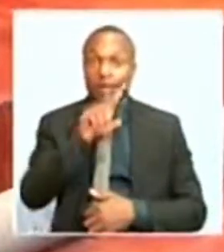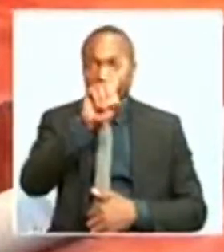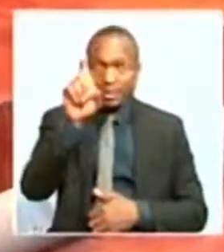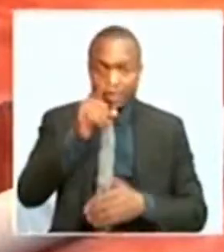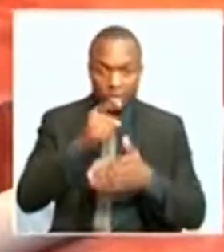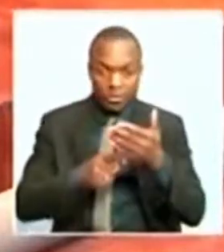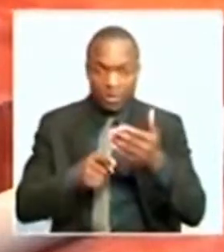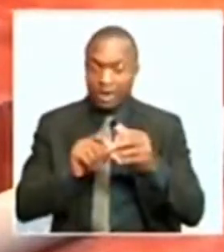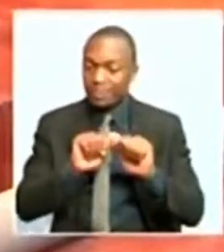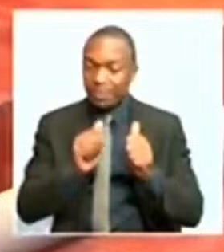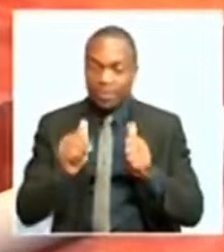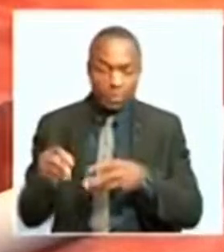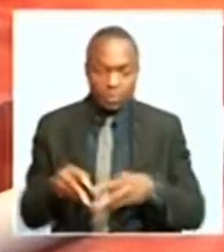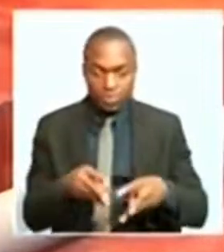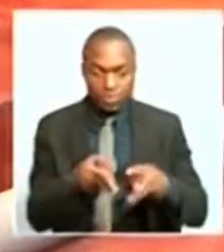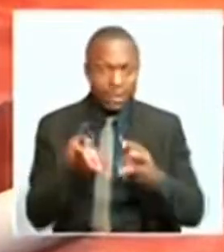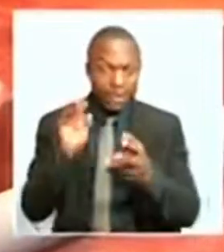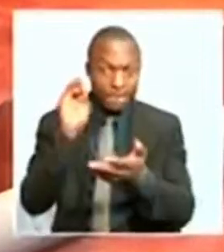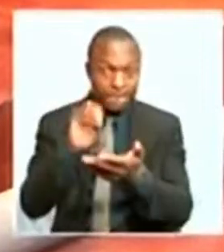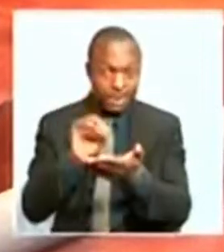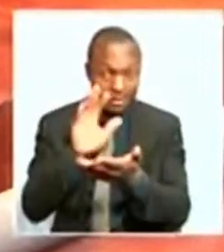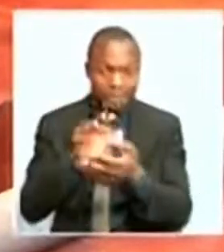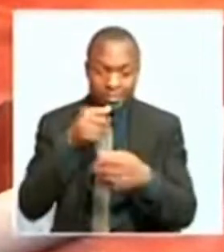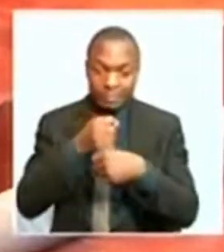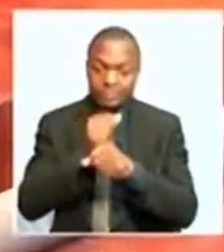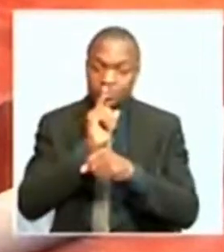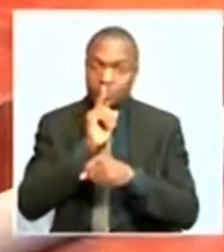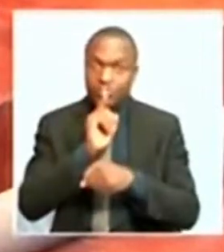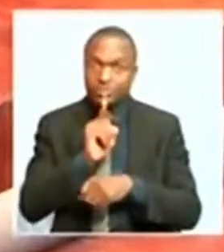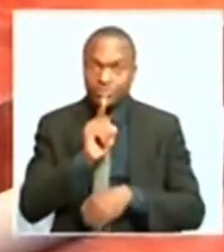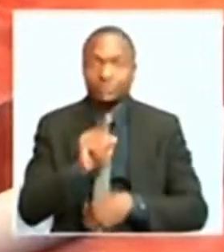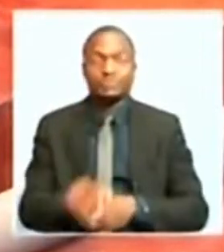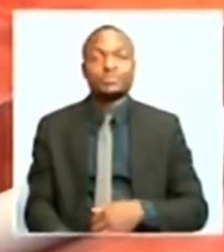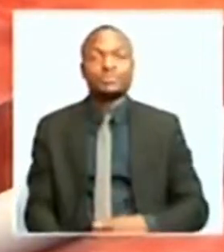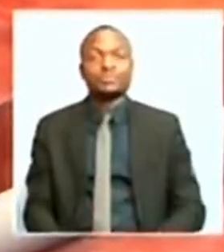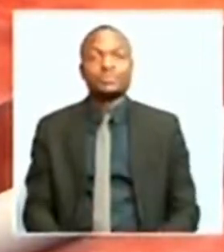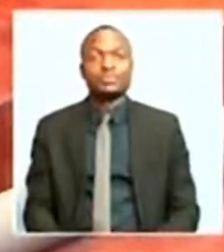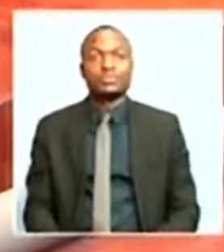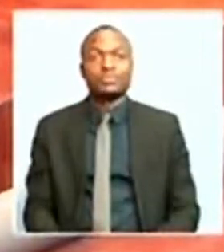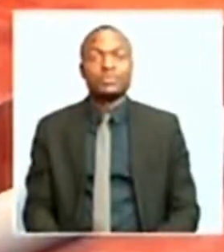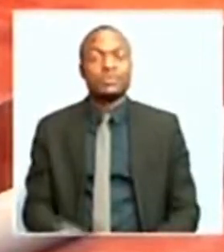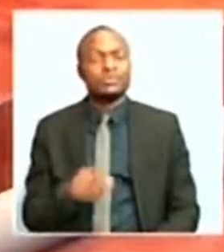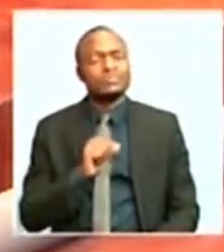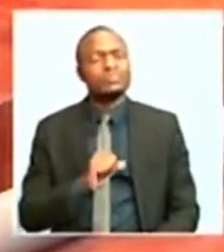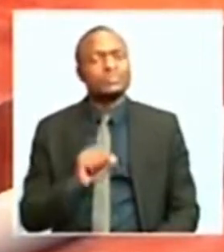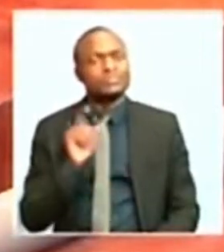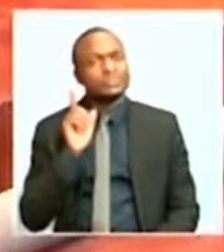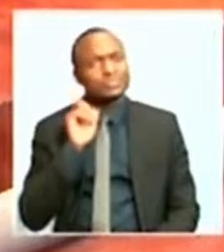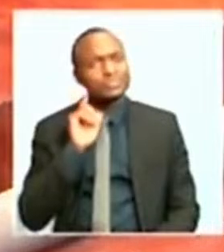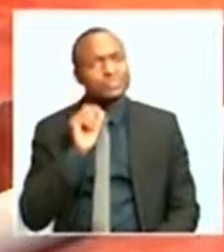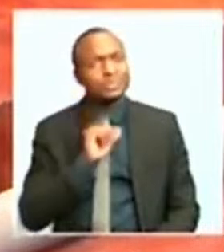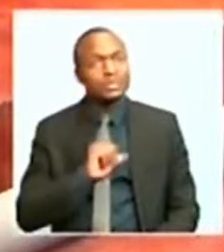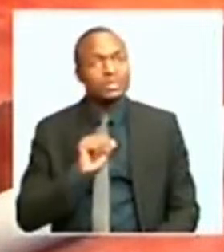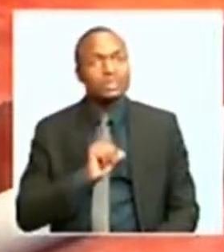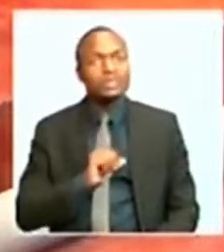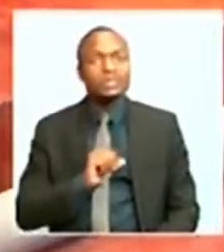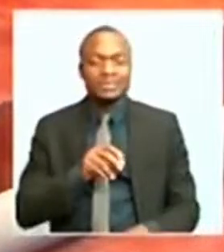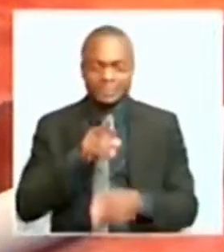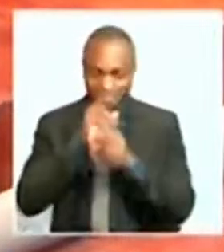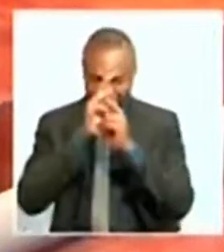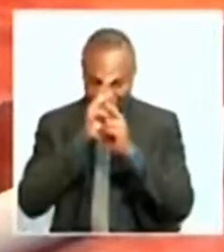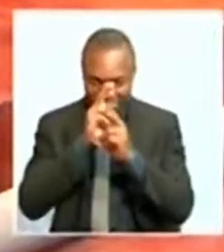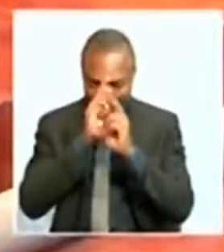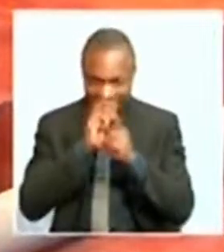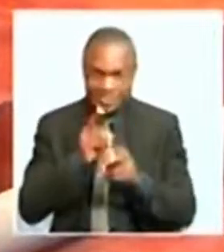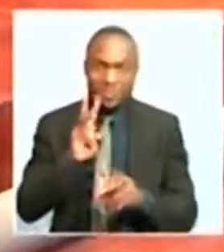put in place to ensure that we address... Pardon? Chalo.